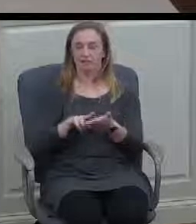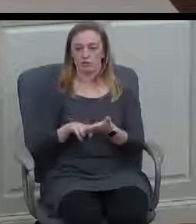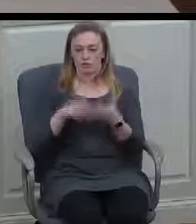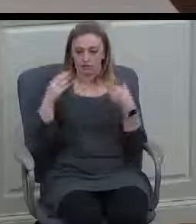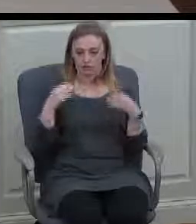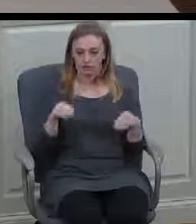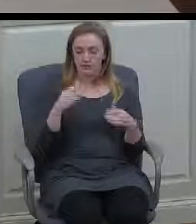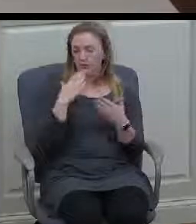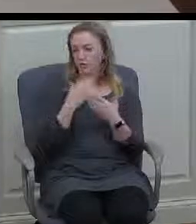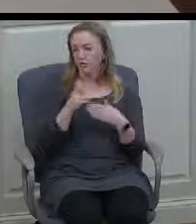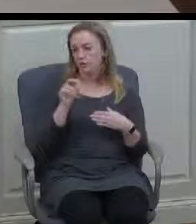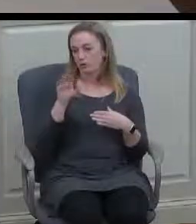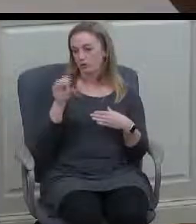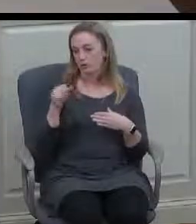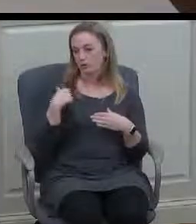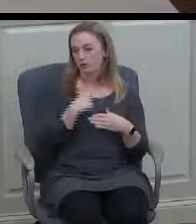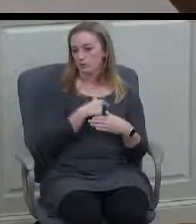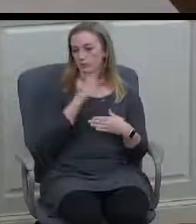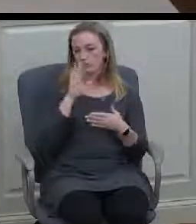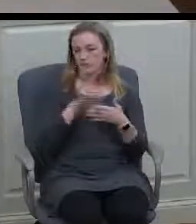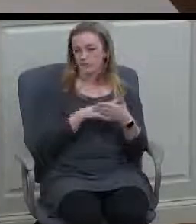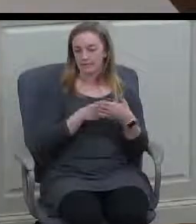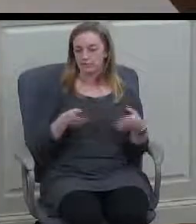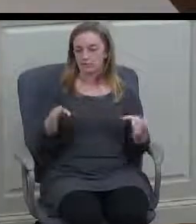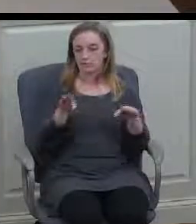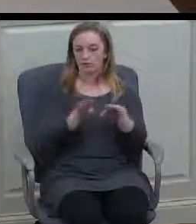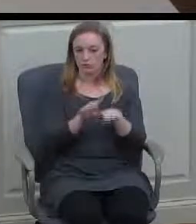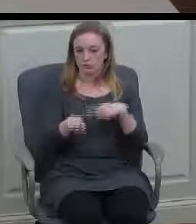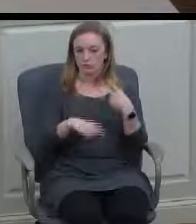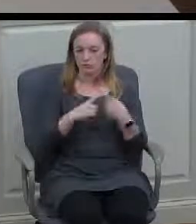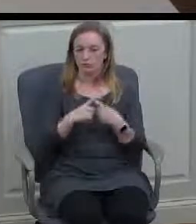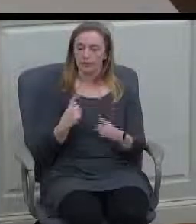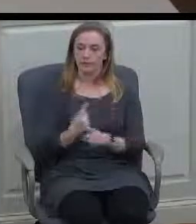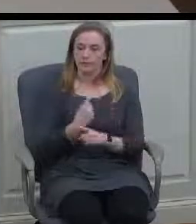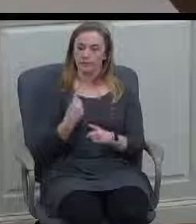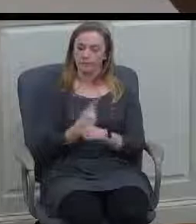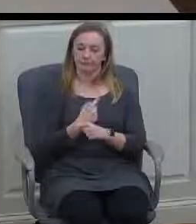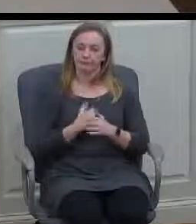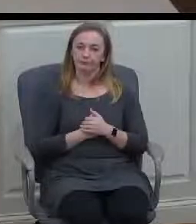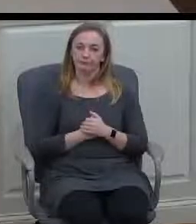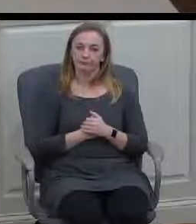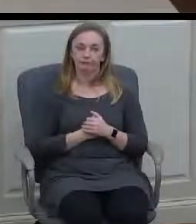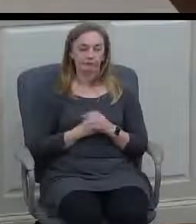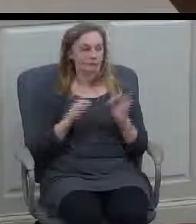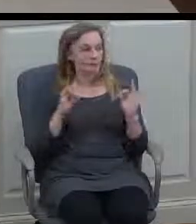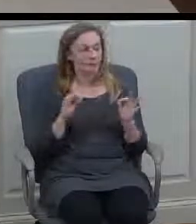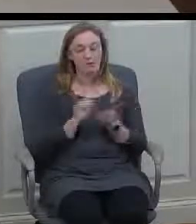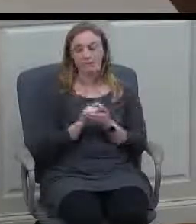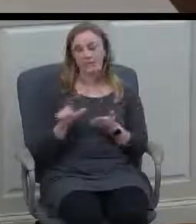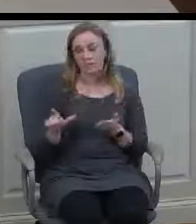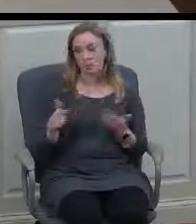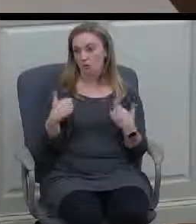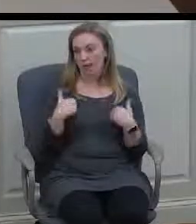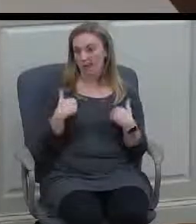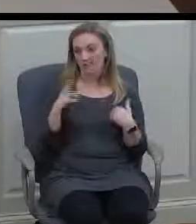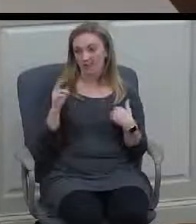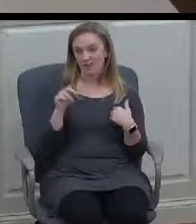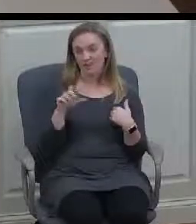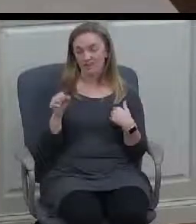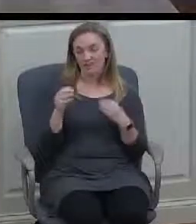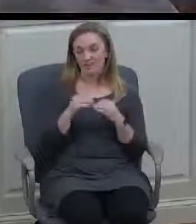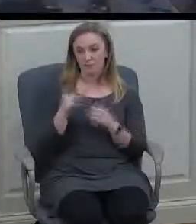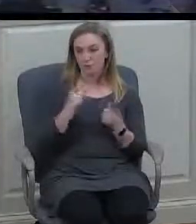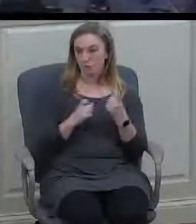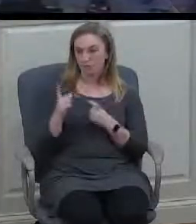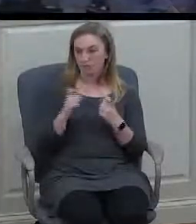that's good news, and we'll schedule the closing as soon as practical. Perfect. That's all I have, unless you all have questions.